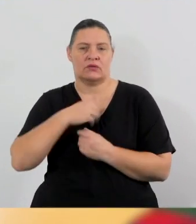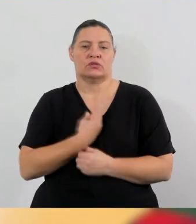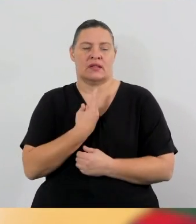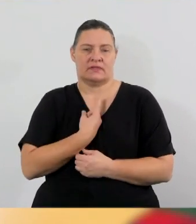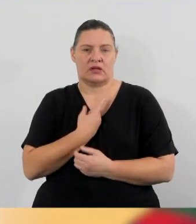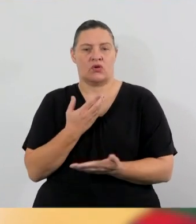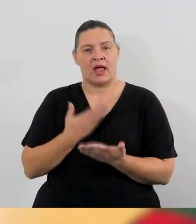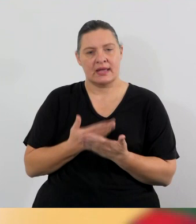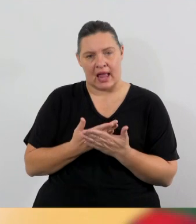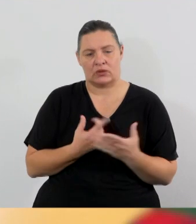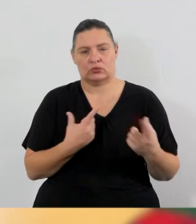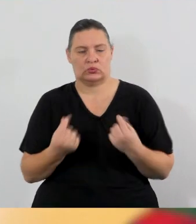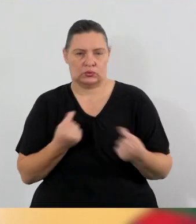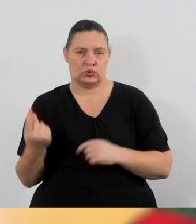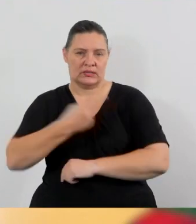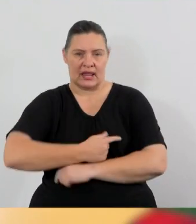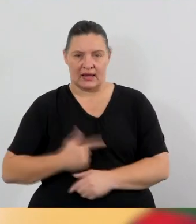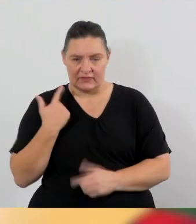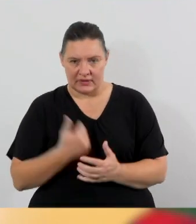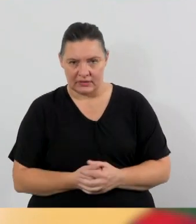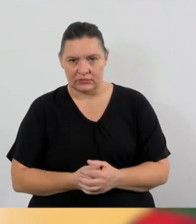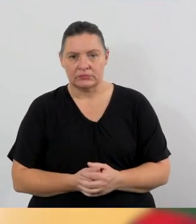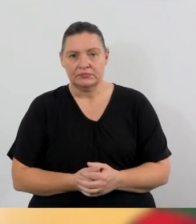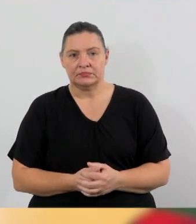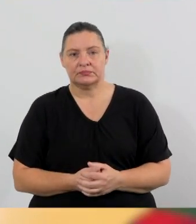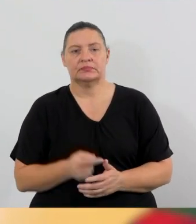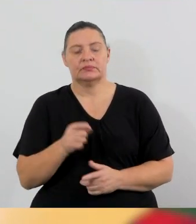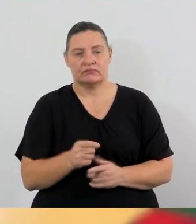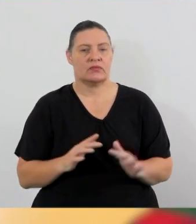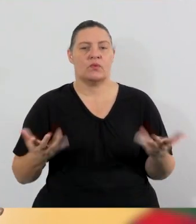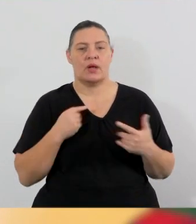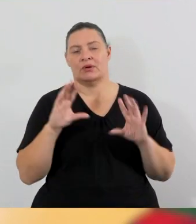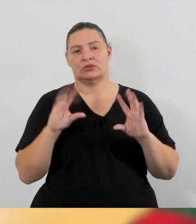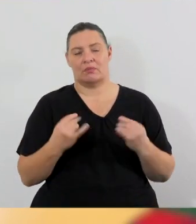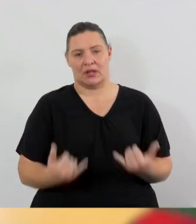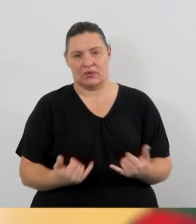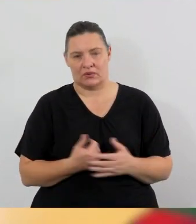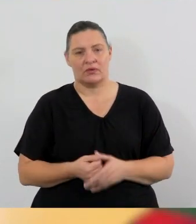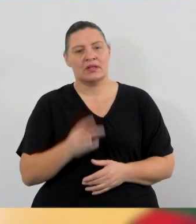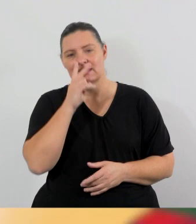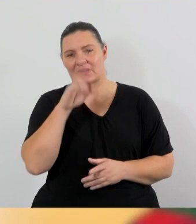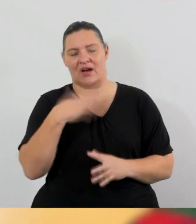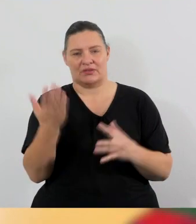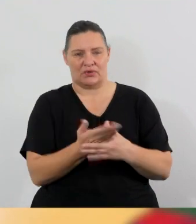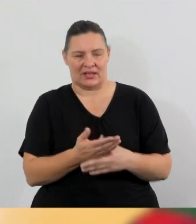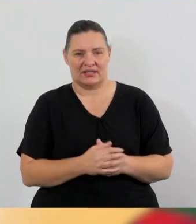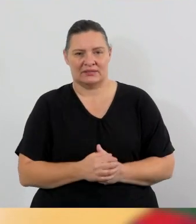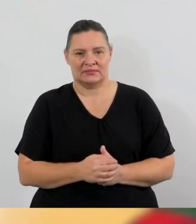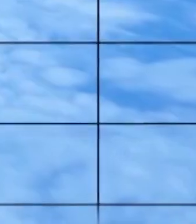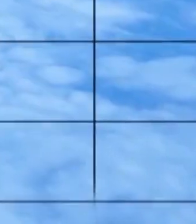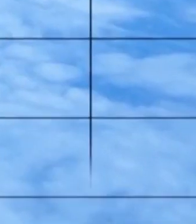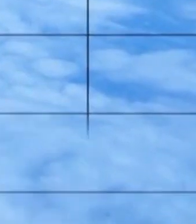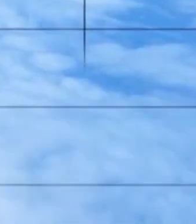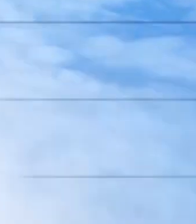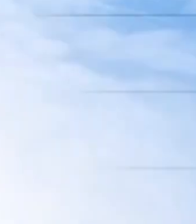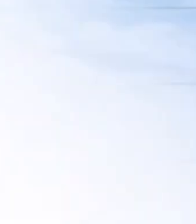so that you can be able to go about your daily life. So this is where I am going to end for now, and I'll see you after the break.